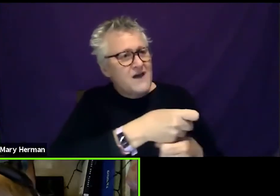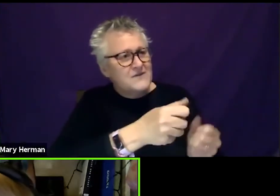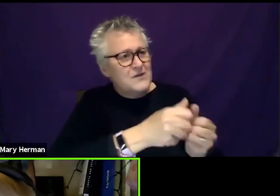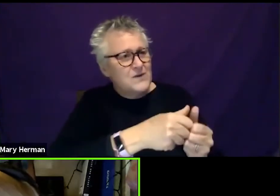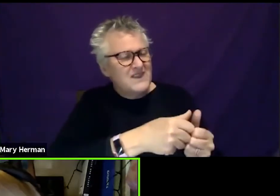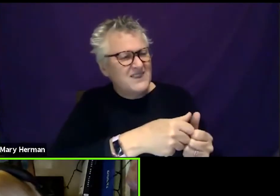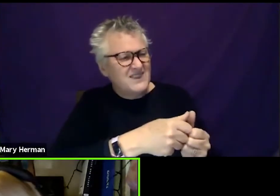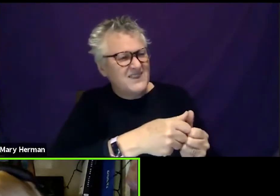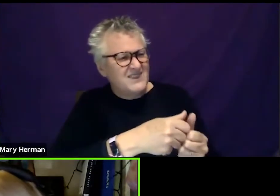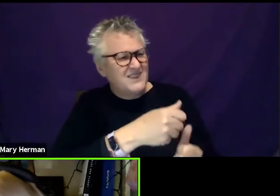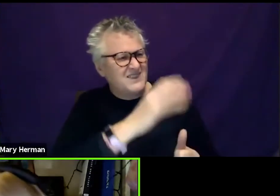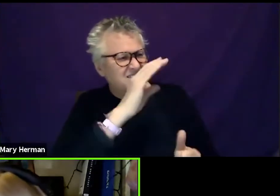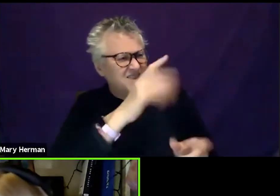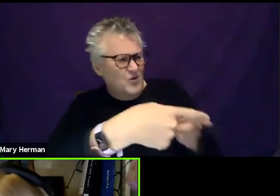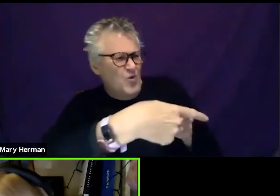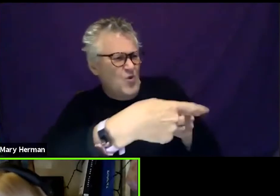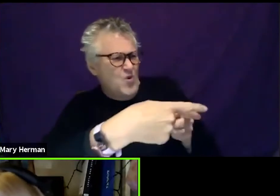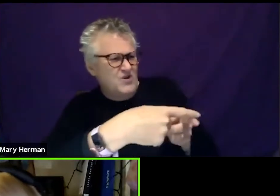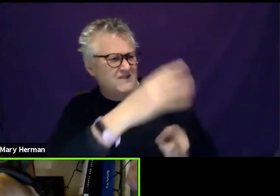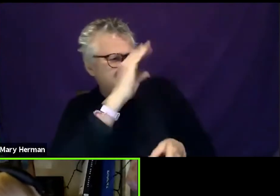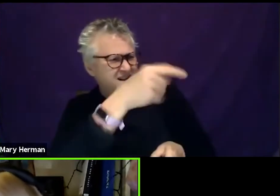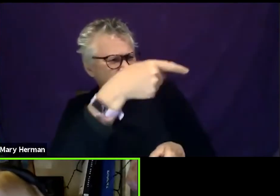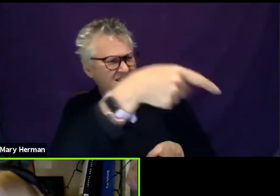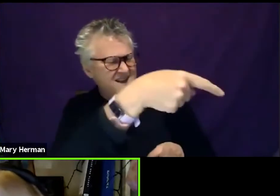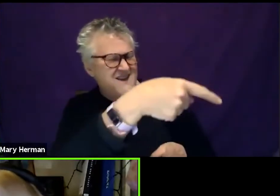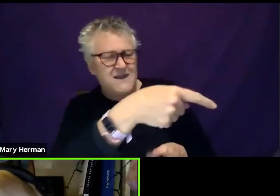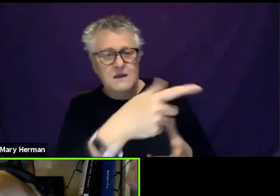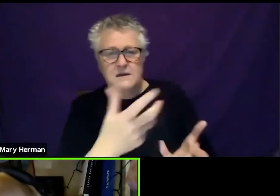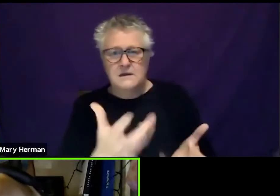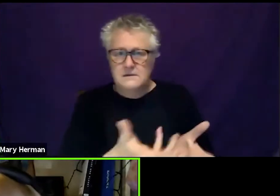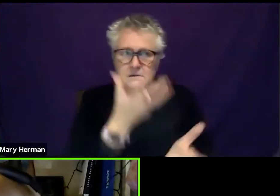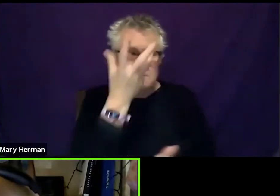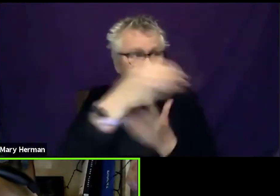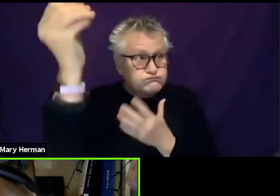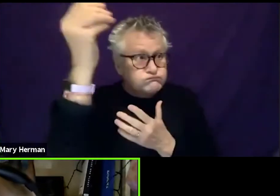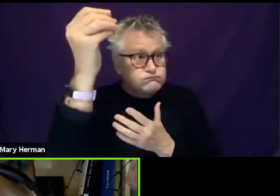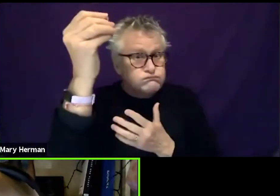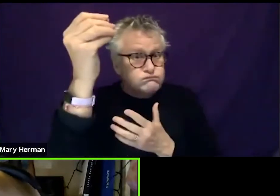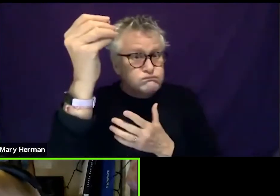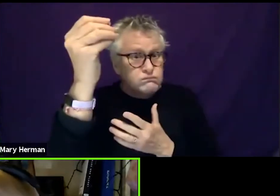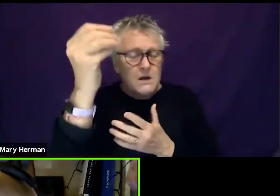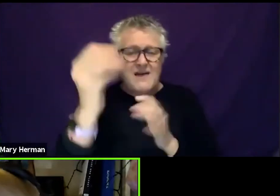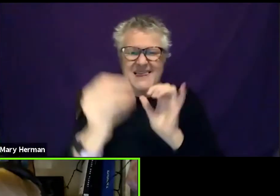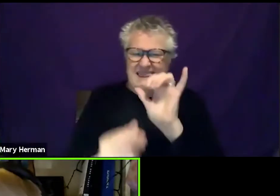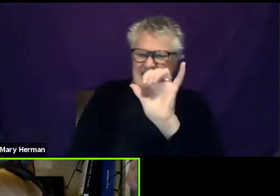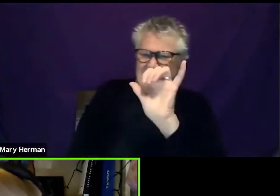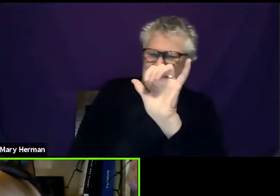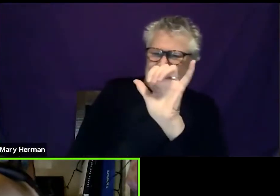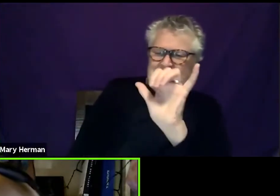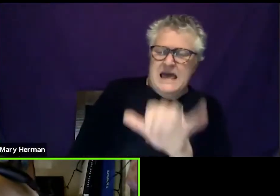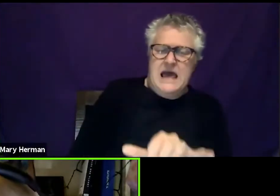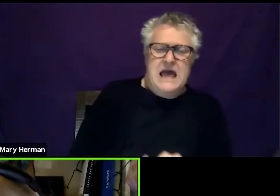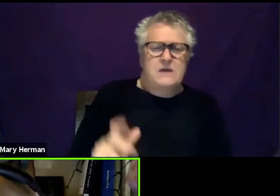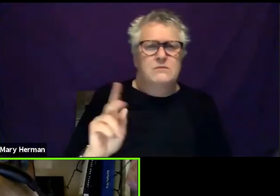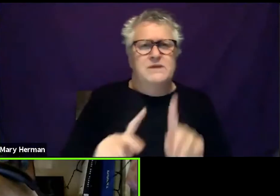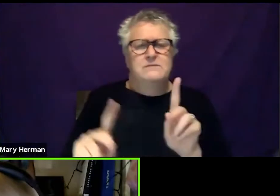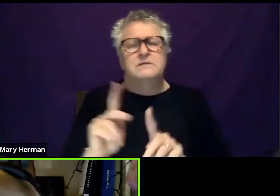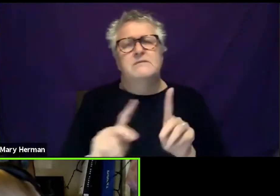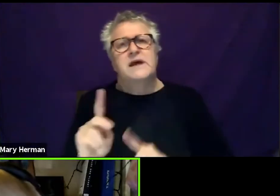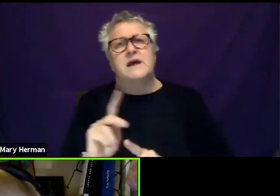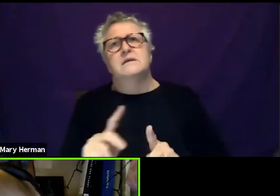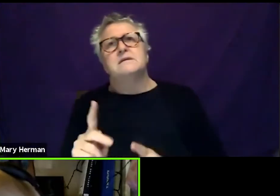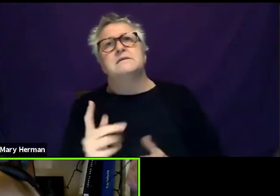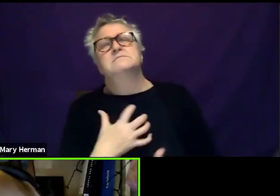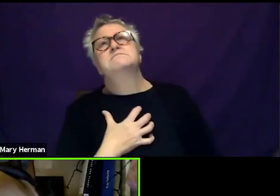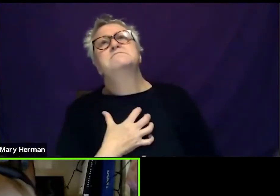those basic daily connections that many of us have been aching for, that those are denied to disabled